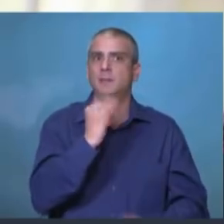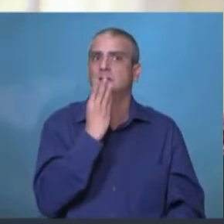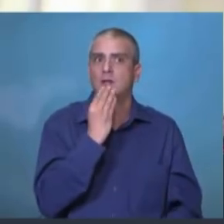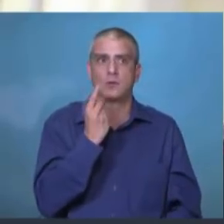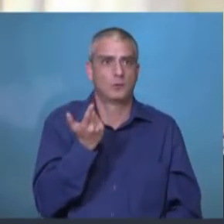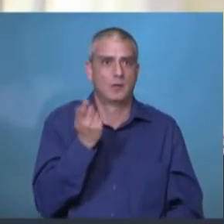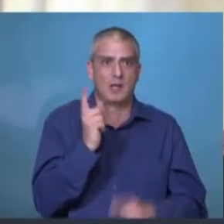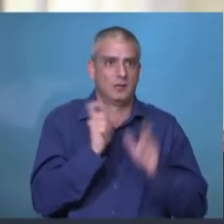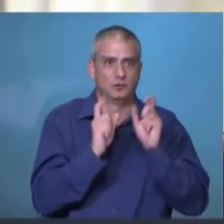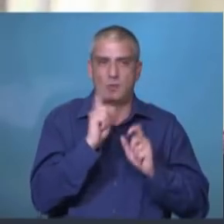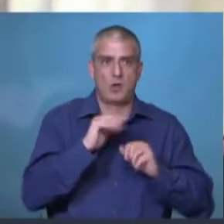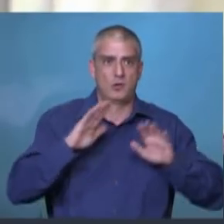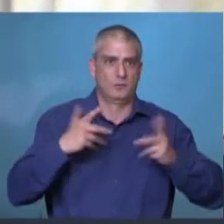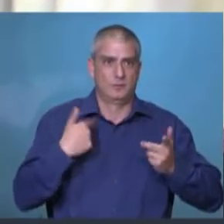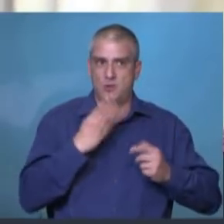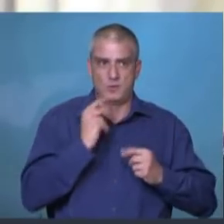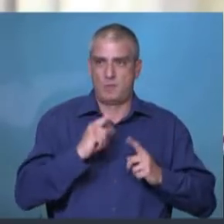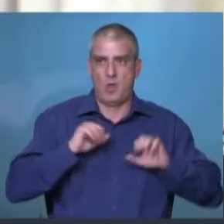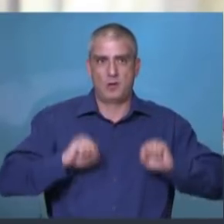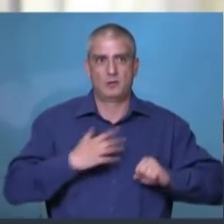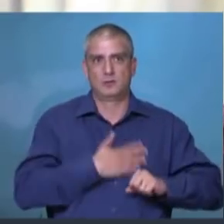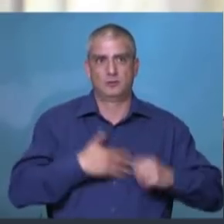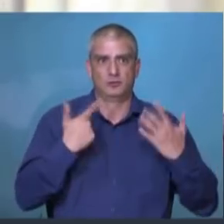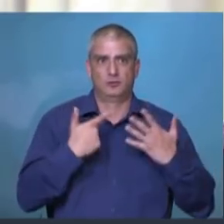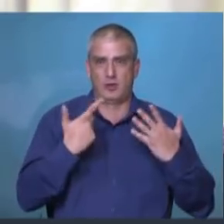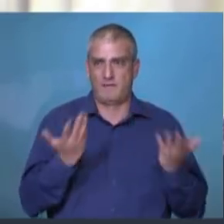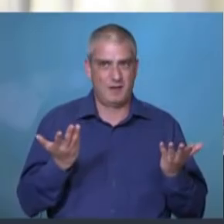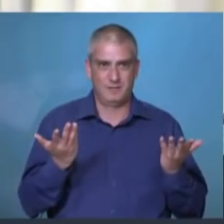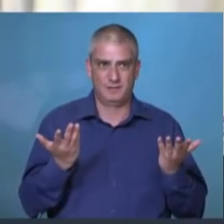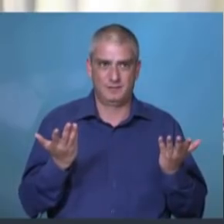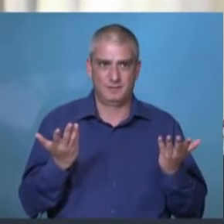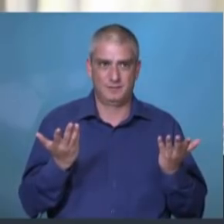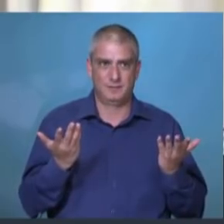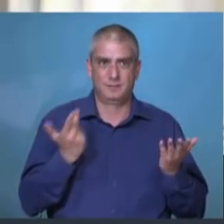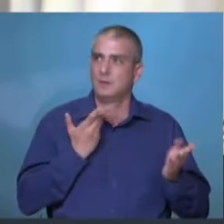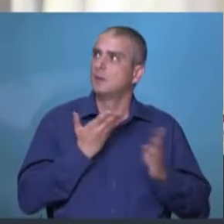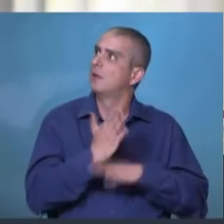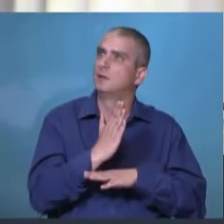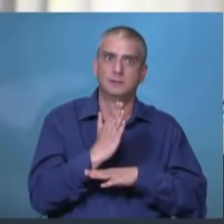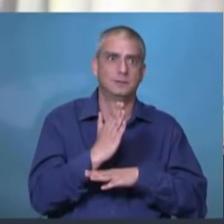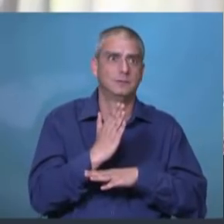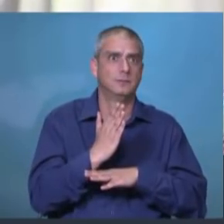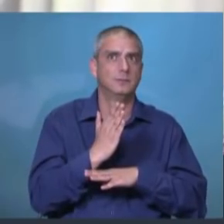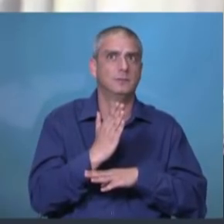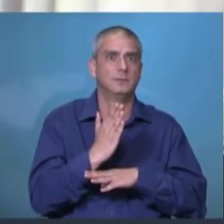didn't, like, we don't have a Shiva house in non-Jewish, in the non-Jewish world, so you walk in and it's like,